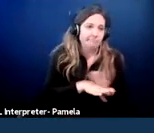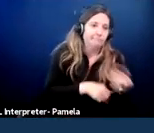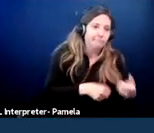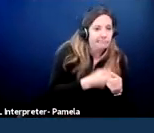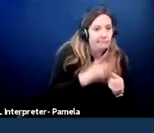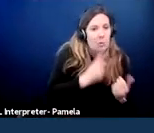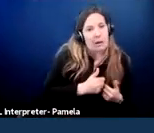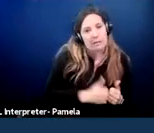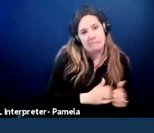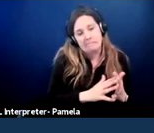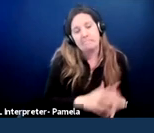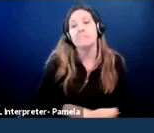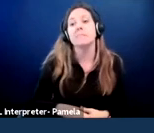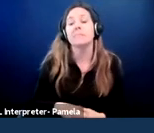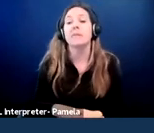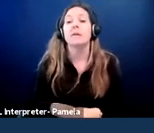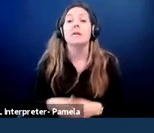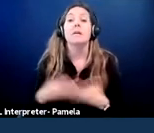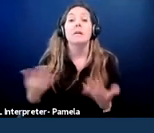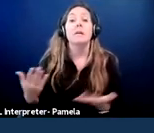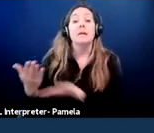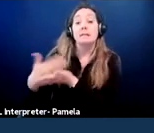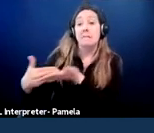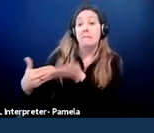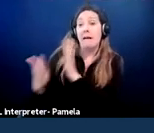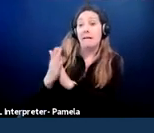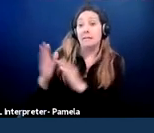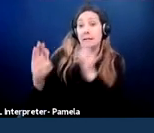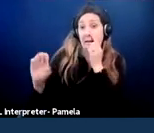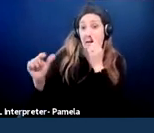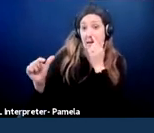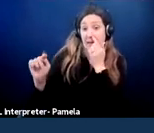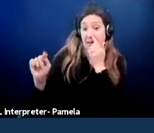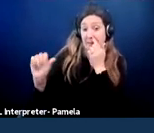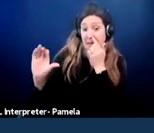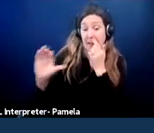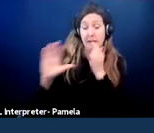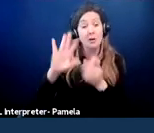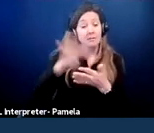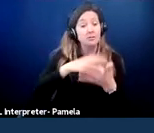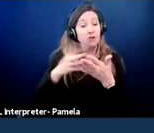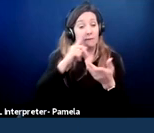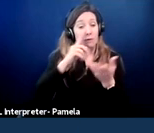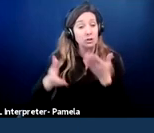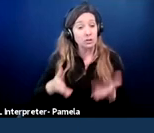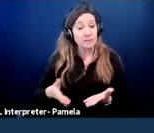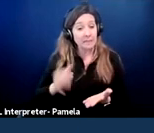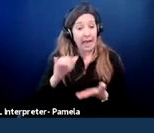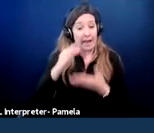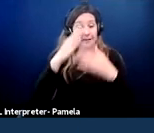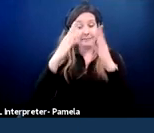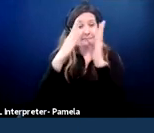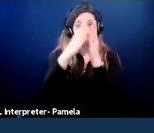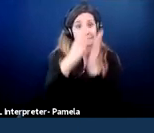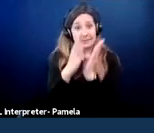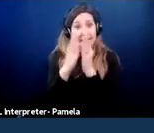Our next question, a couple of people are wondering about ag tech specifically, as that chart you showed for your services, the piece of the pie for ag tech